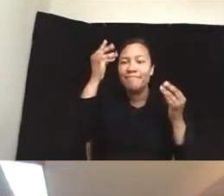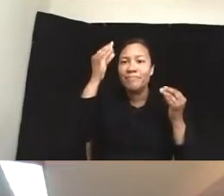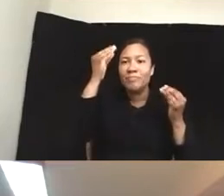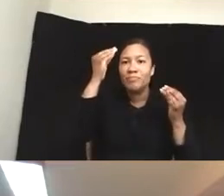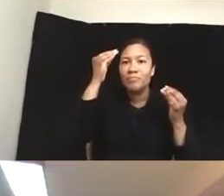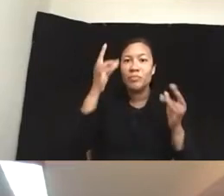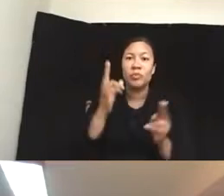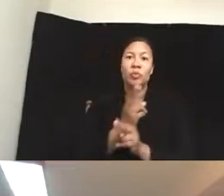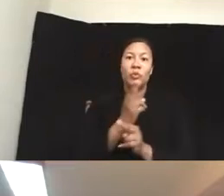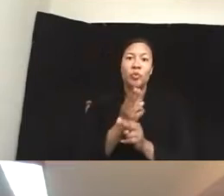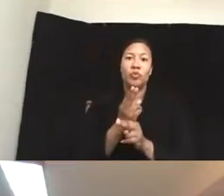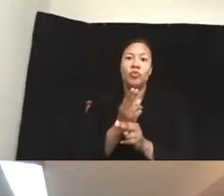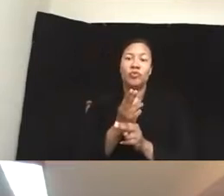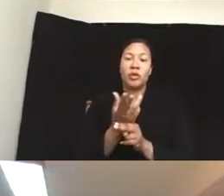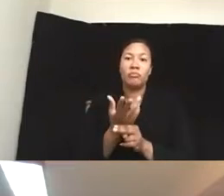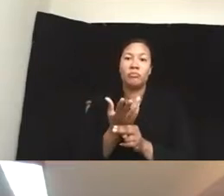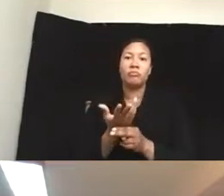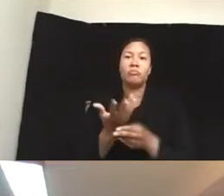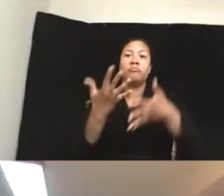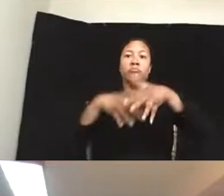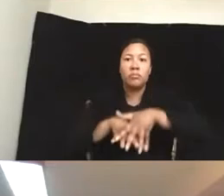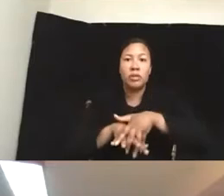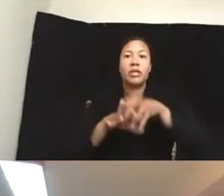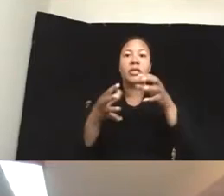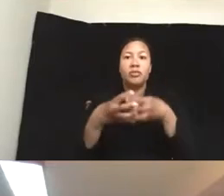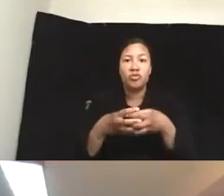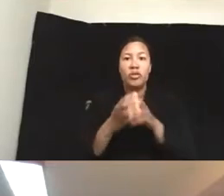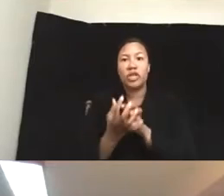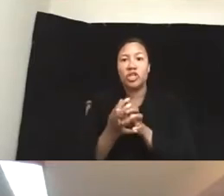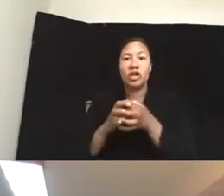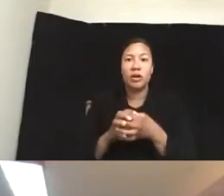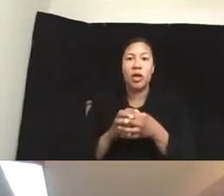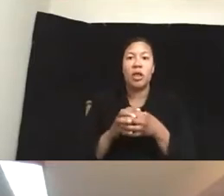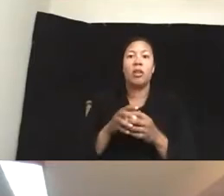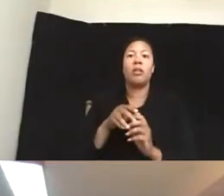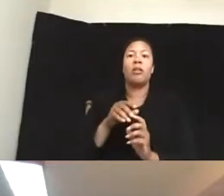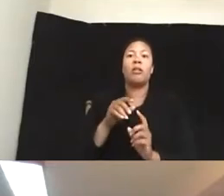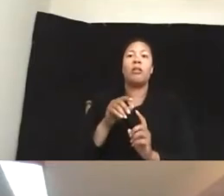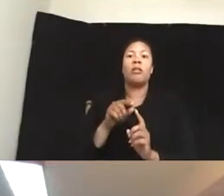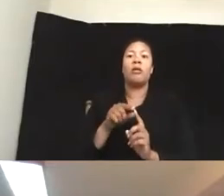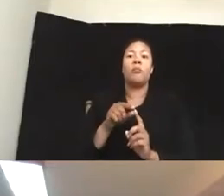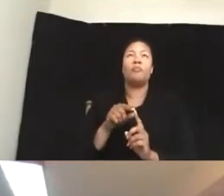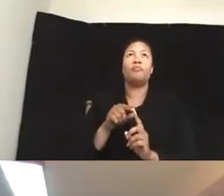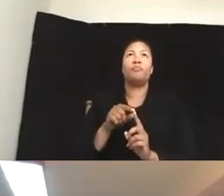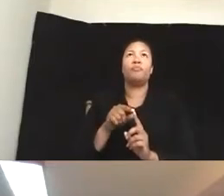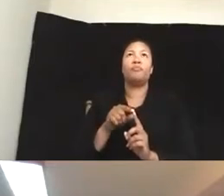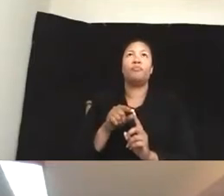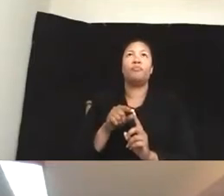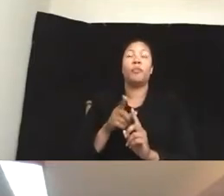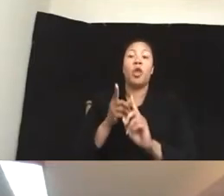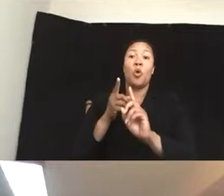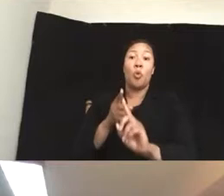using intersectionality in a way that it doesn't exclude the